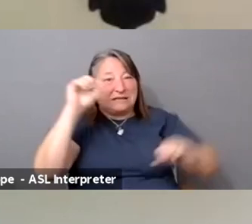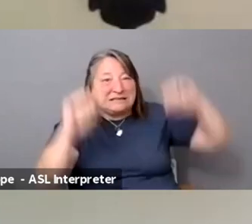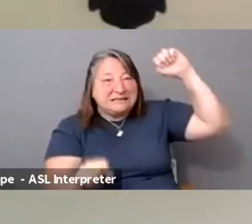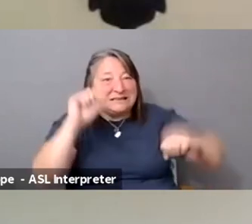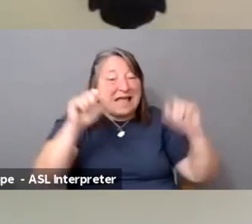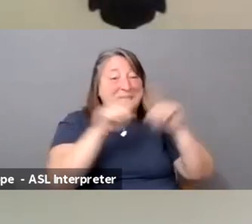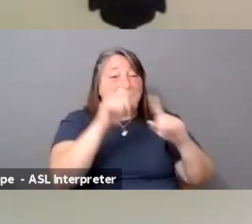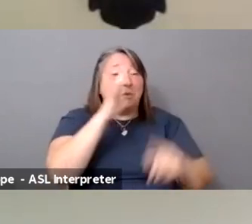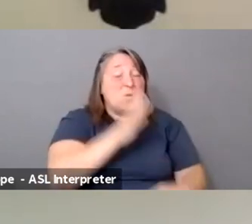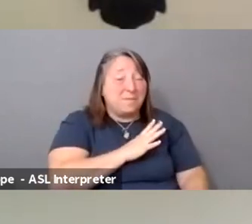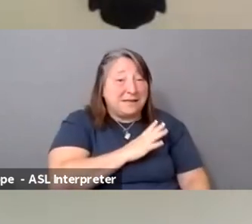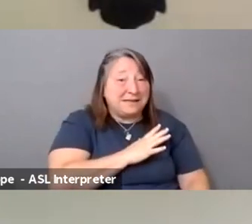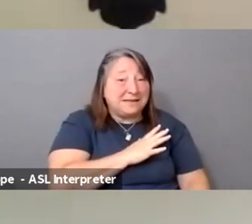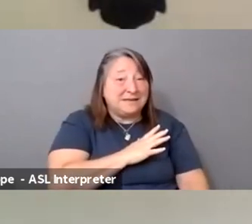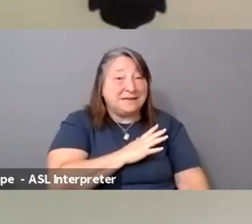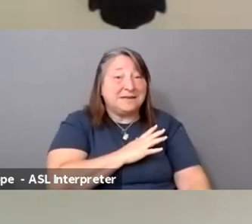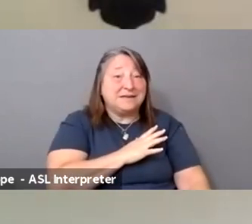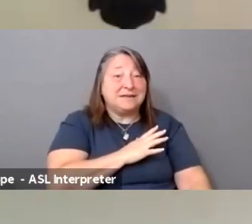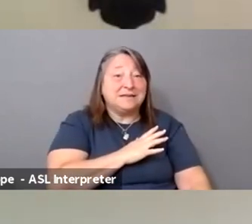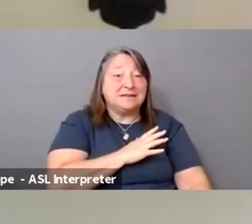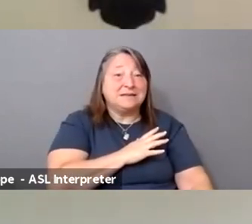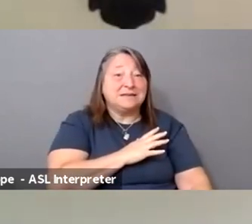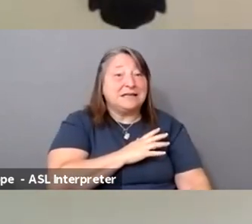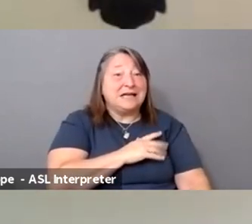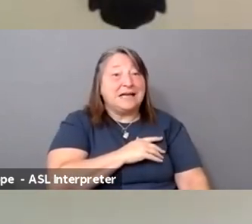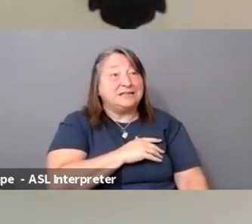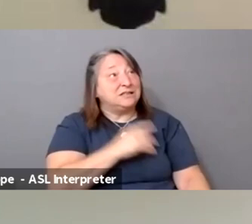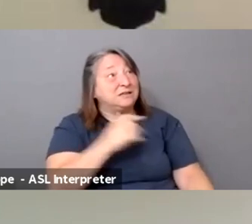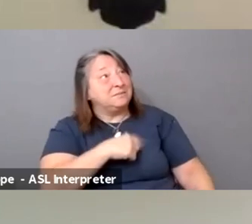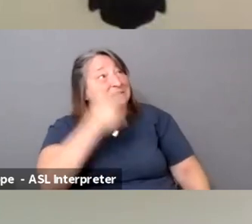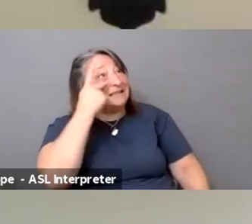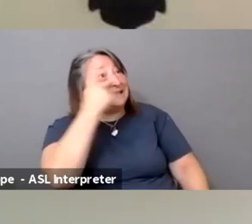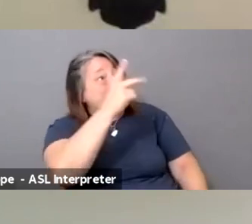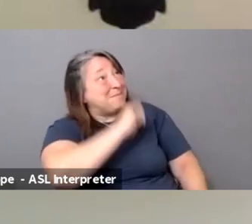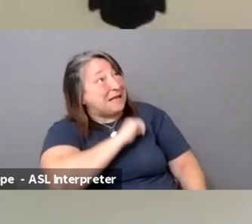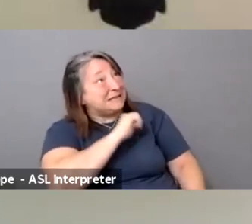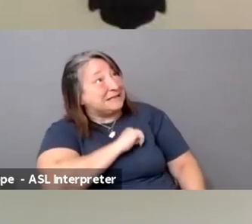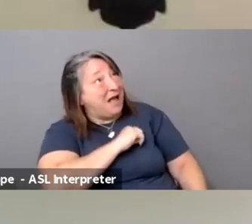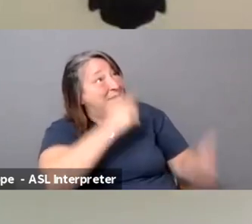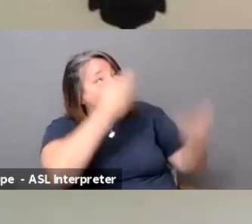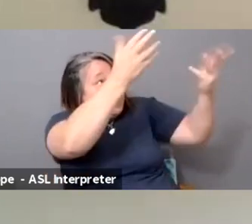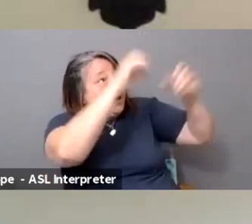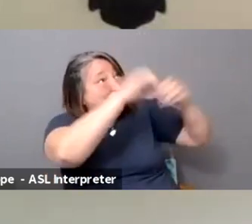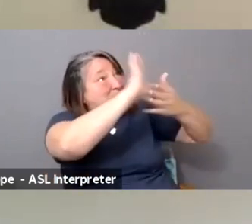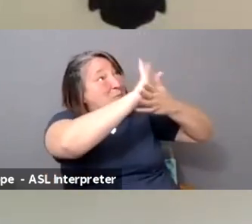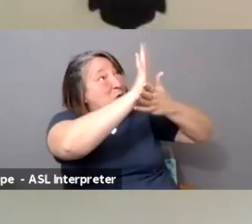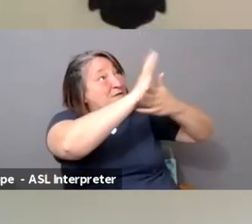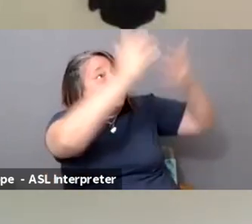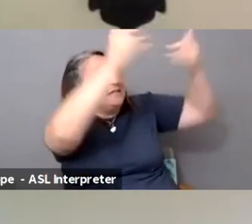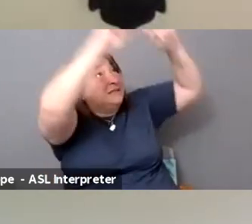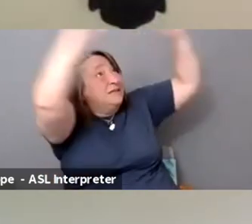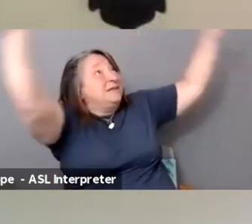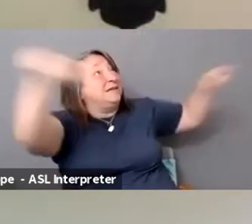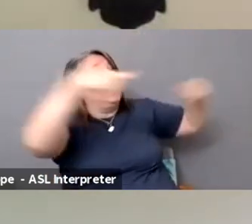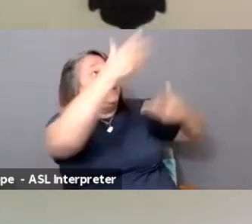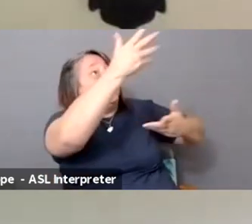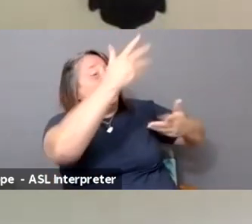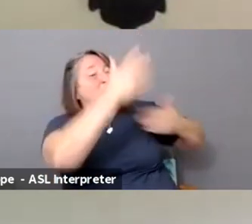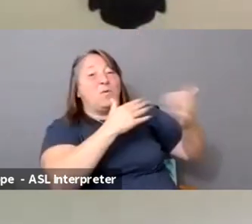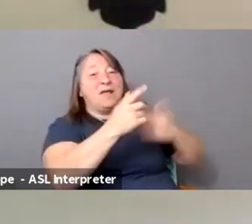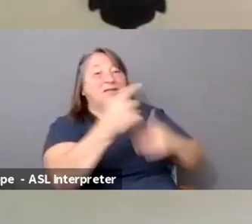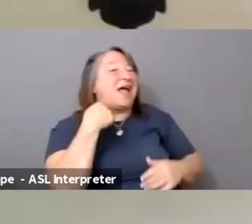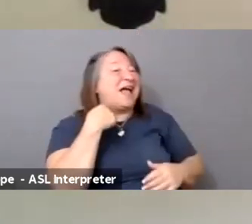that it's just seeing yourself reflected on screen is huge. Whether she has an accent, I mean, if she